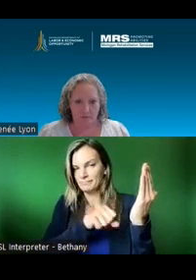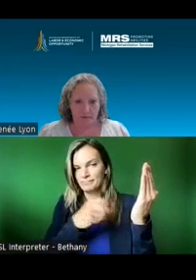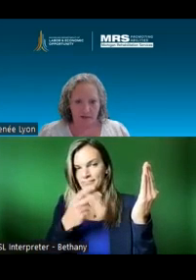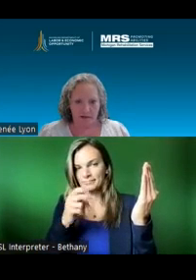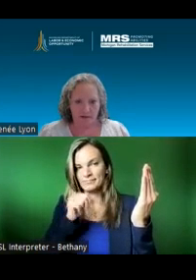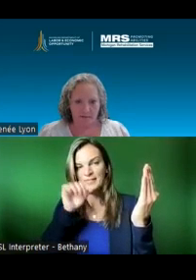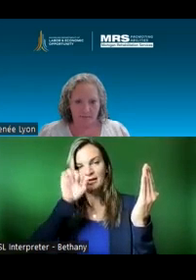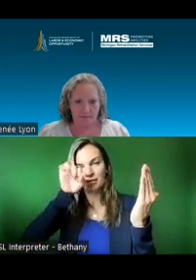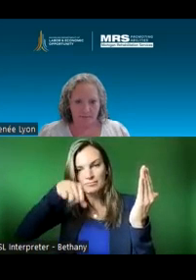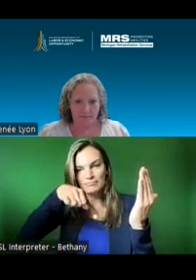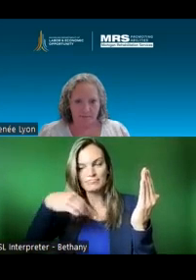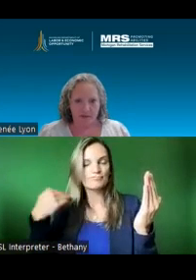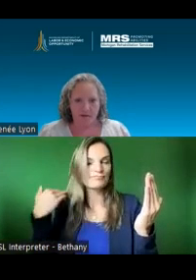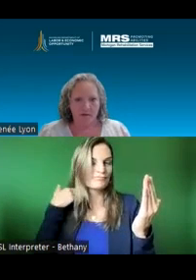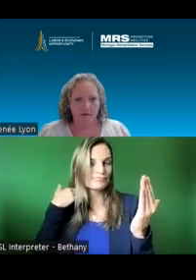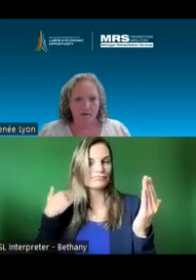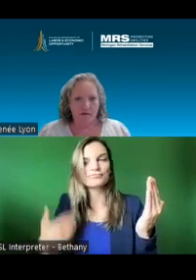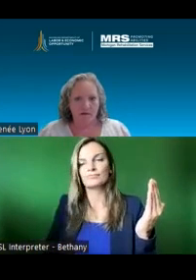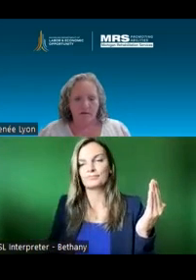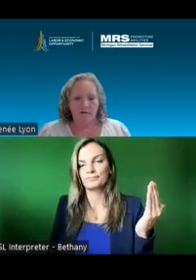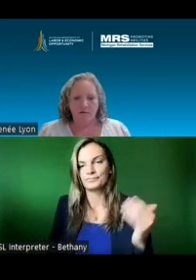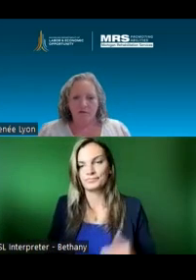and your back.